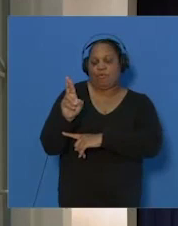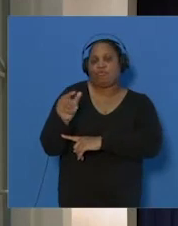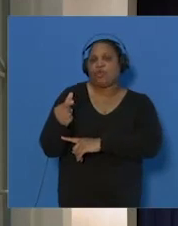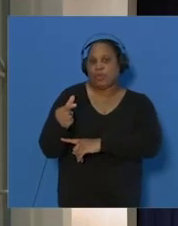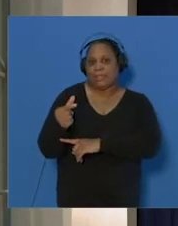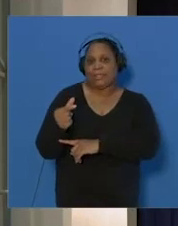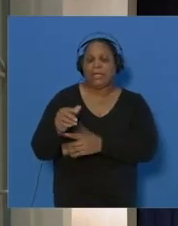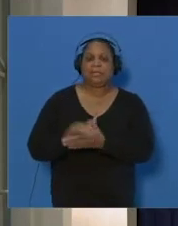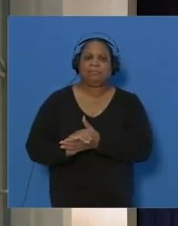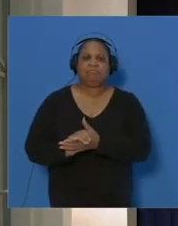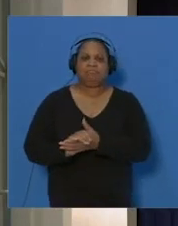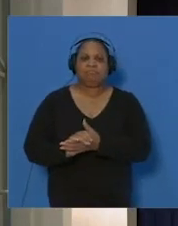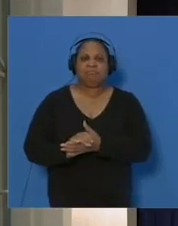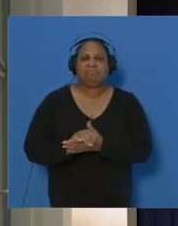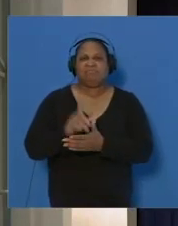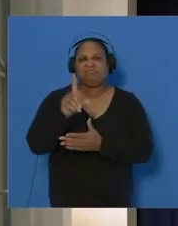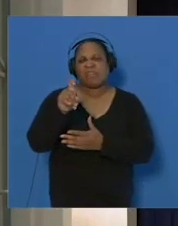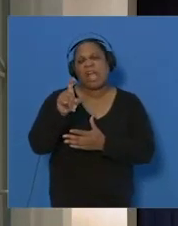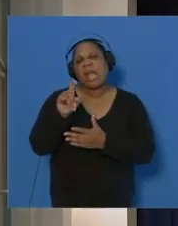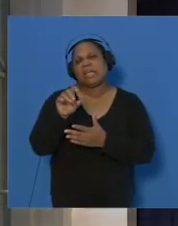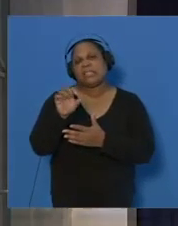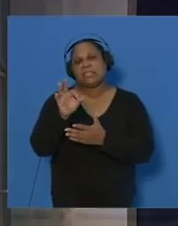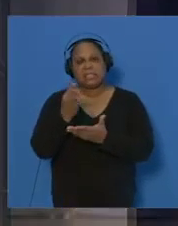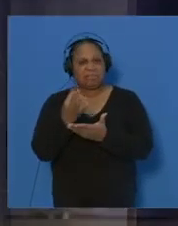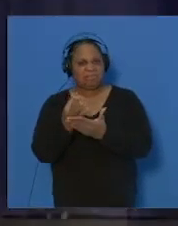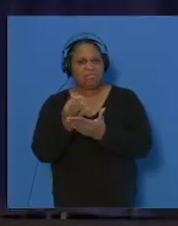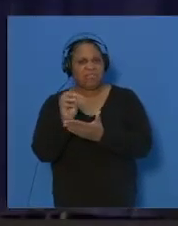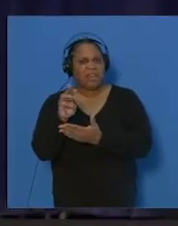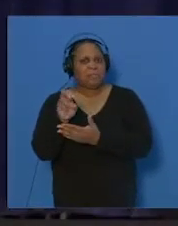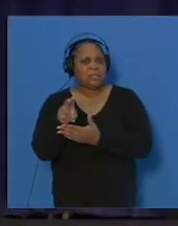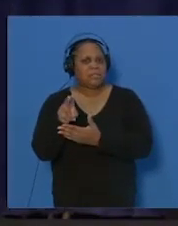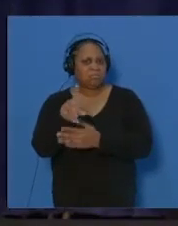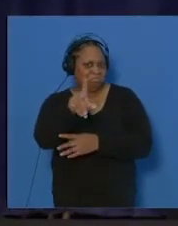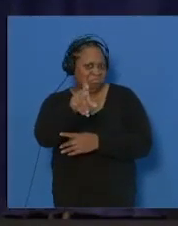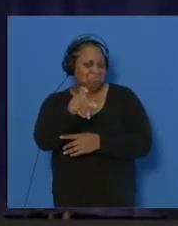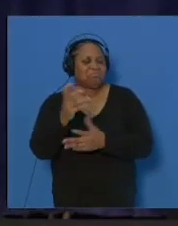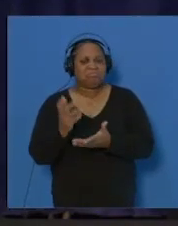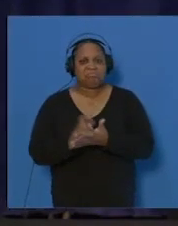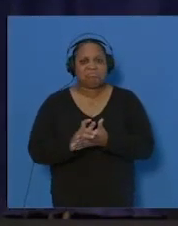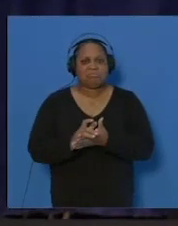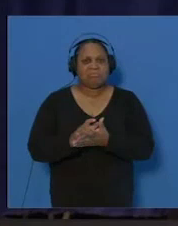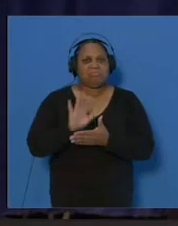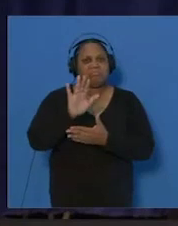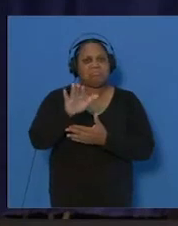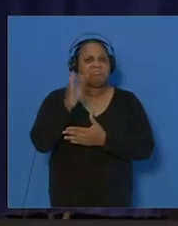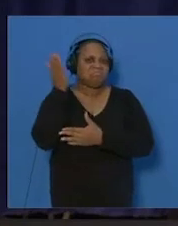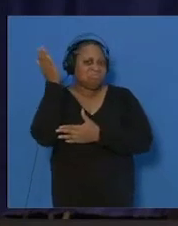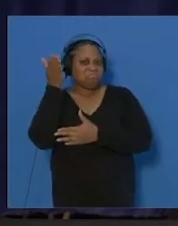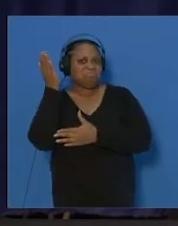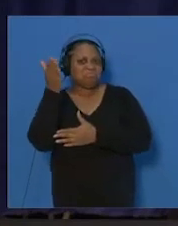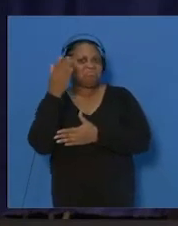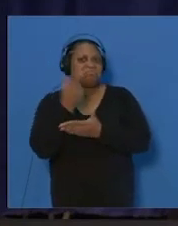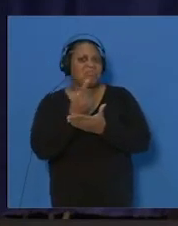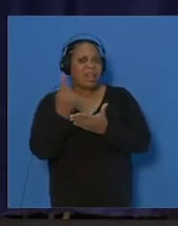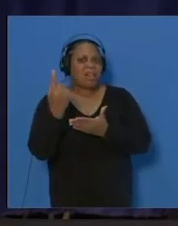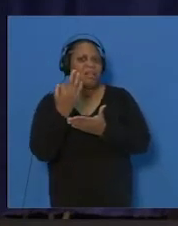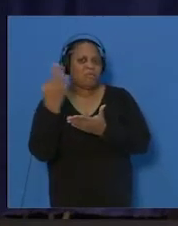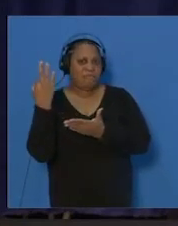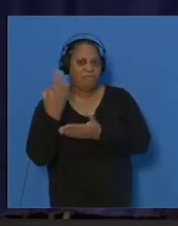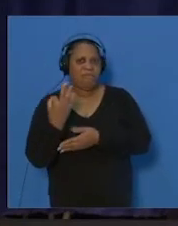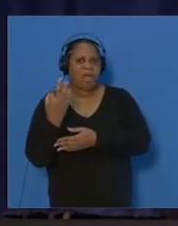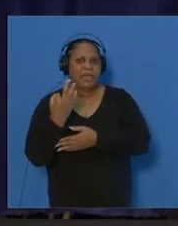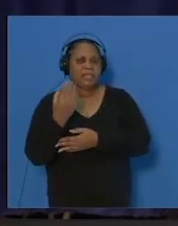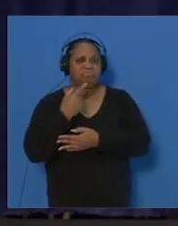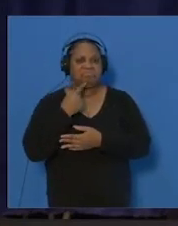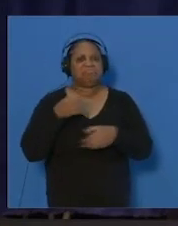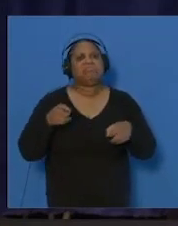I'd like to ask the Finance Minister a question. In your ministerial statement last Friday, you spoke of an